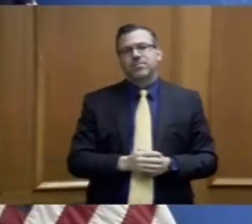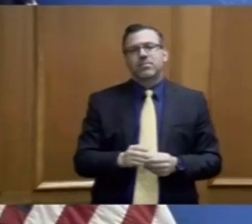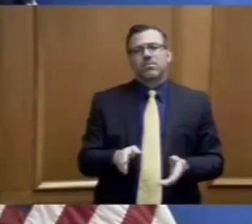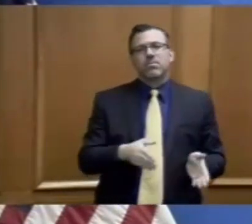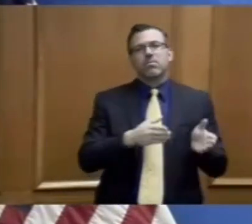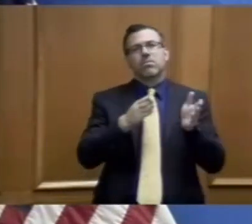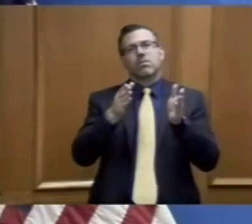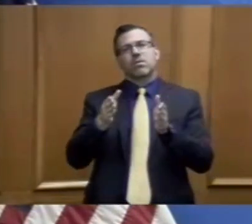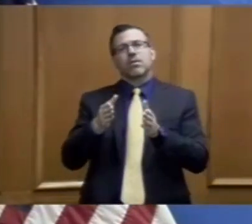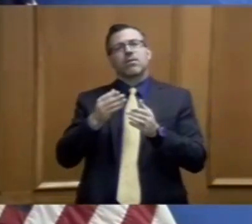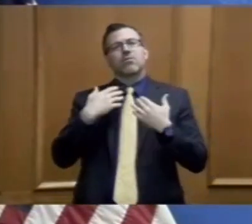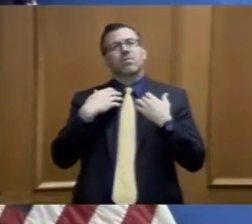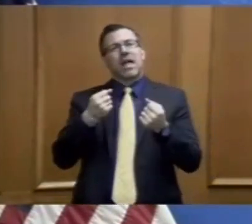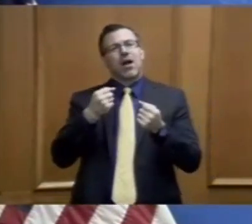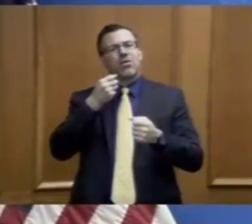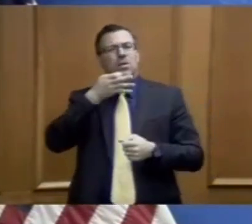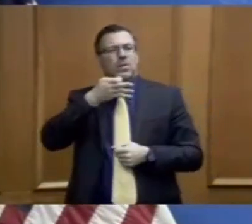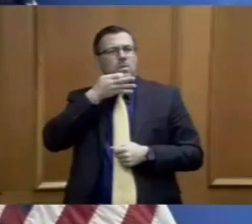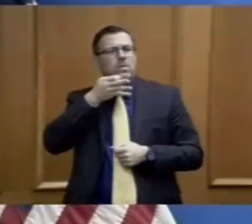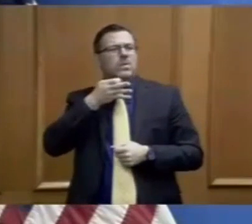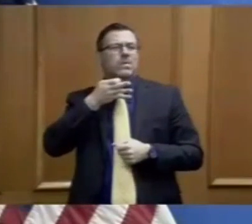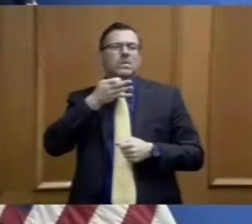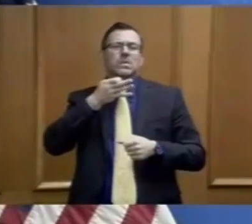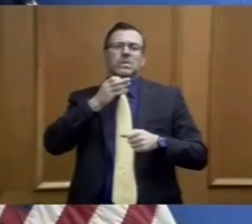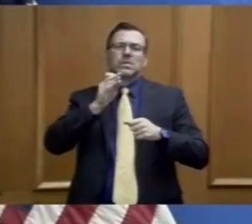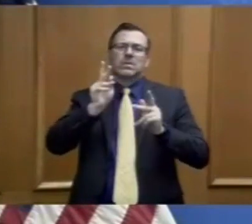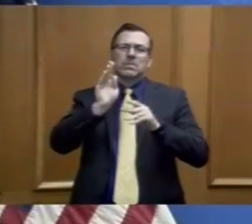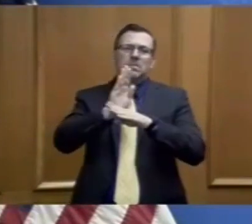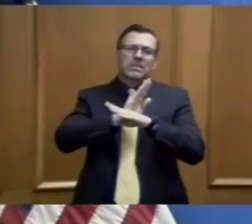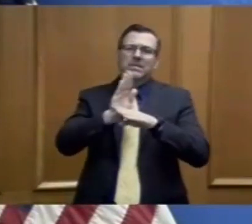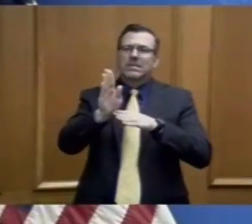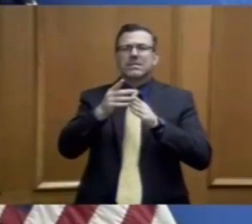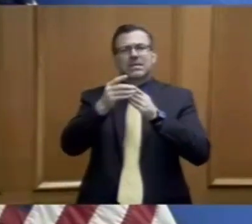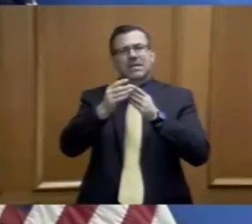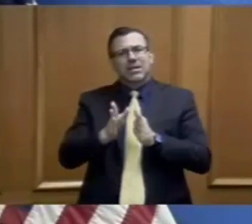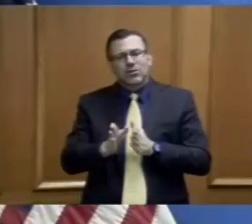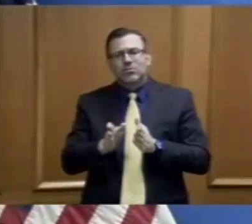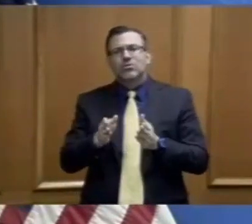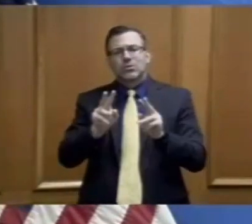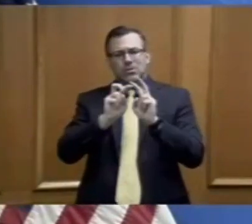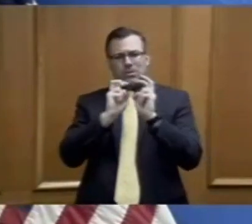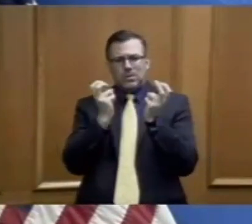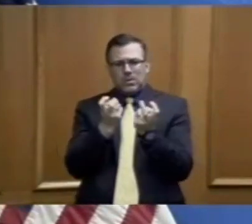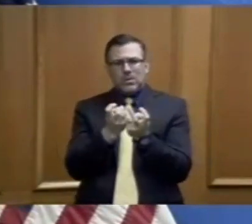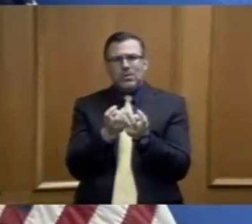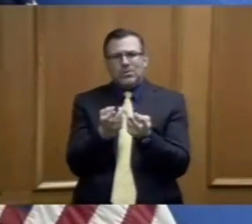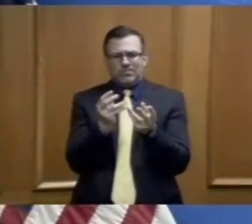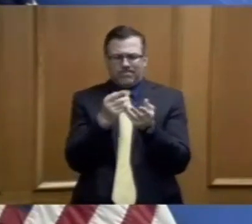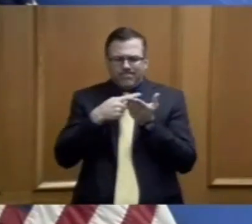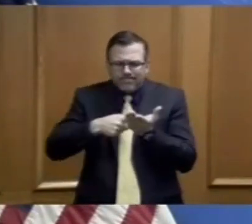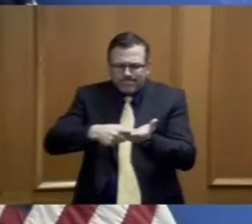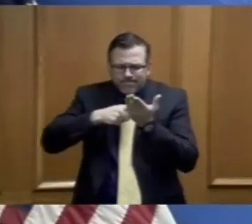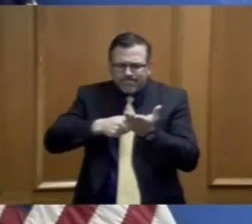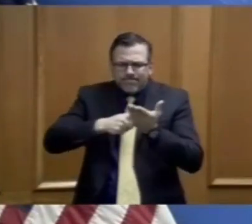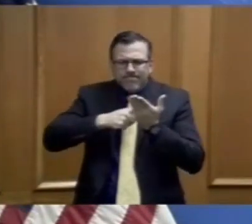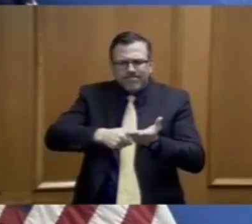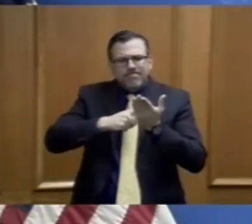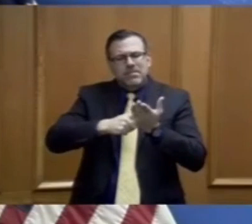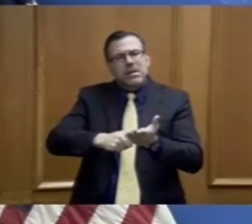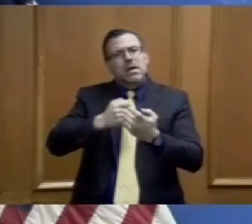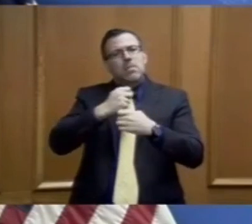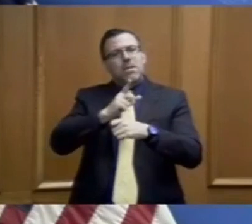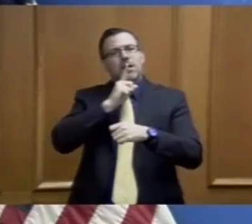experts who have worked around the clock to develop and ensure that our Tennessee Pledge